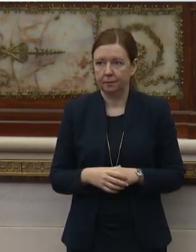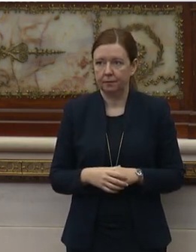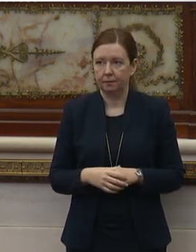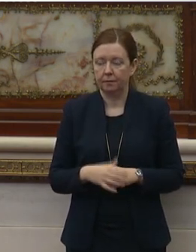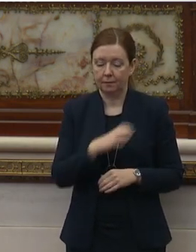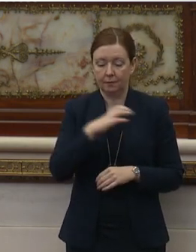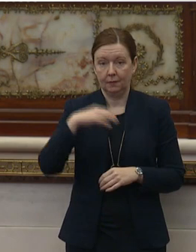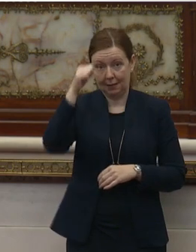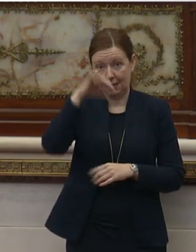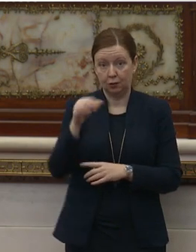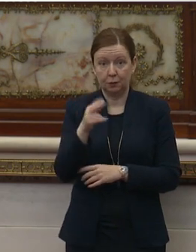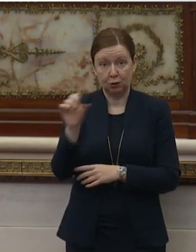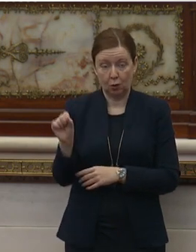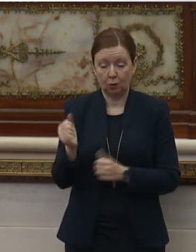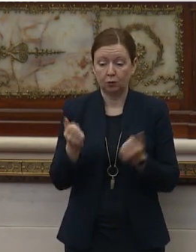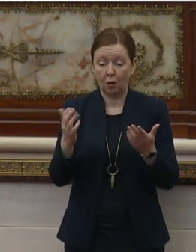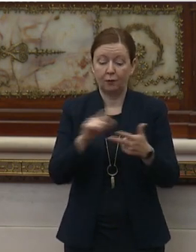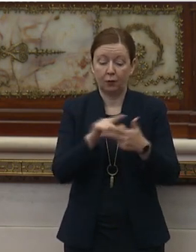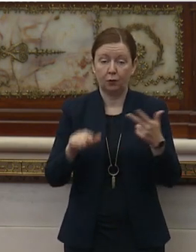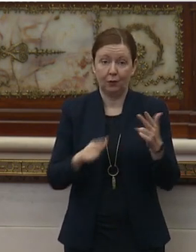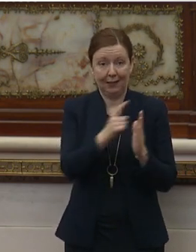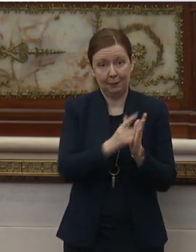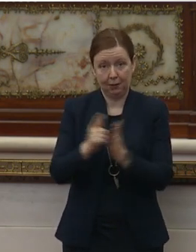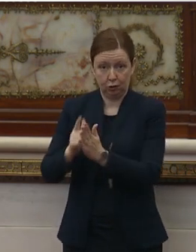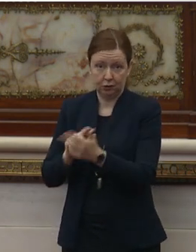committee. Councilman Jones offers three bills